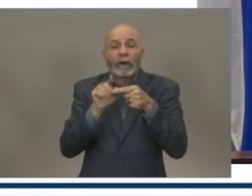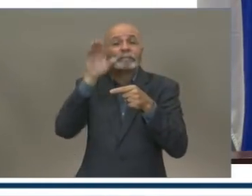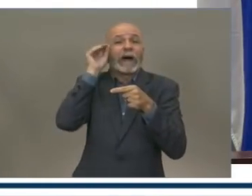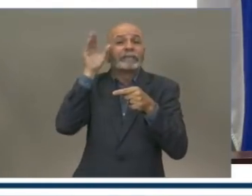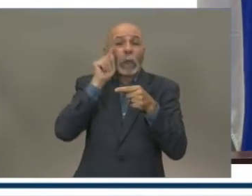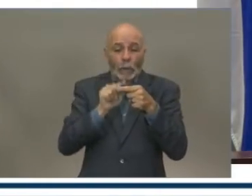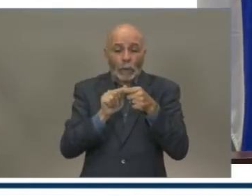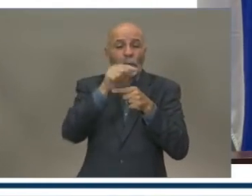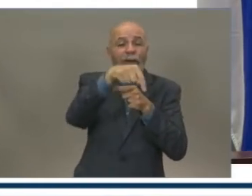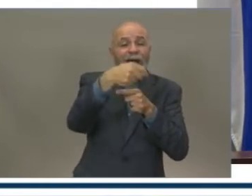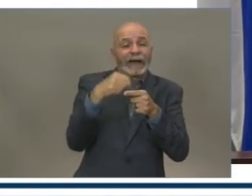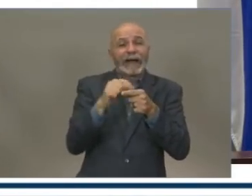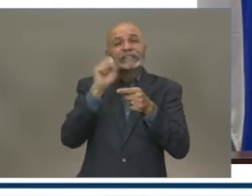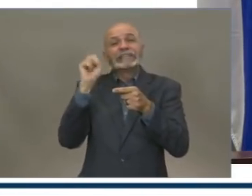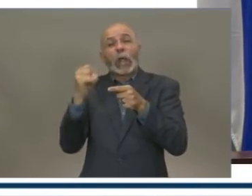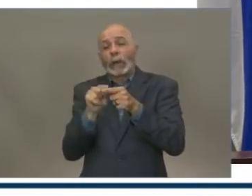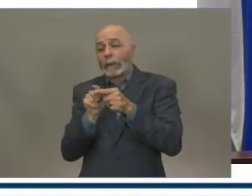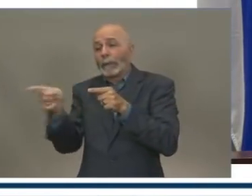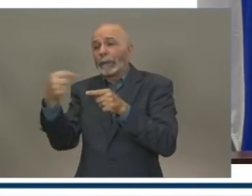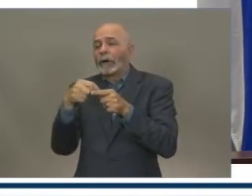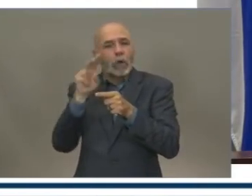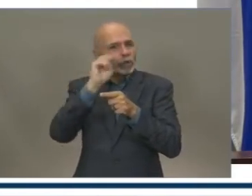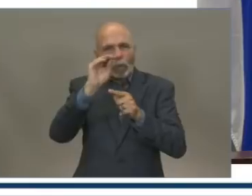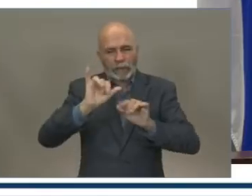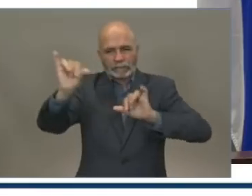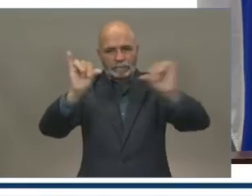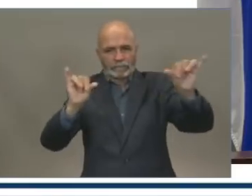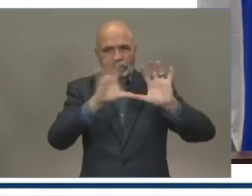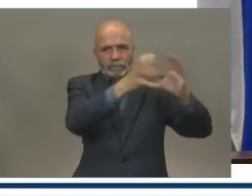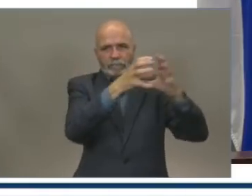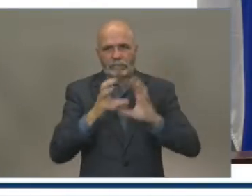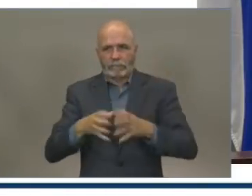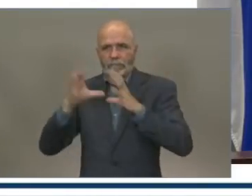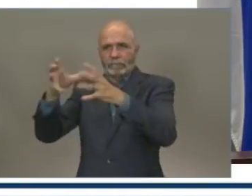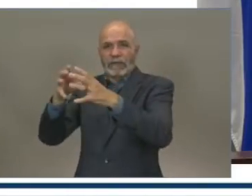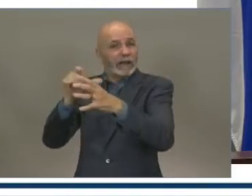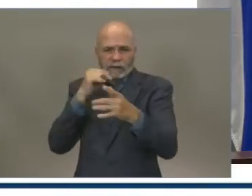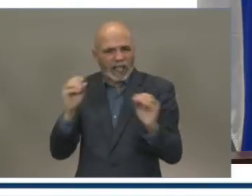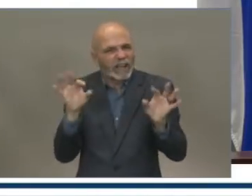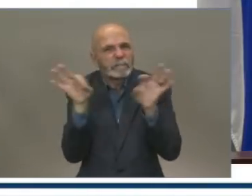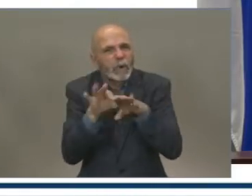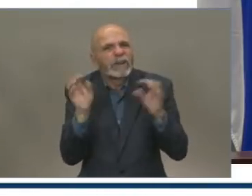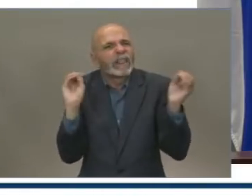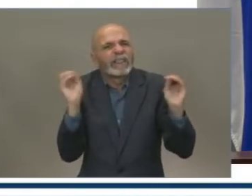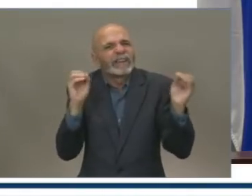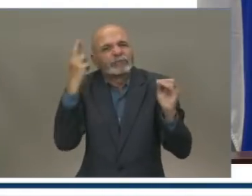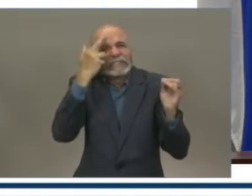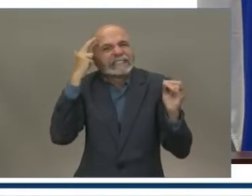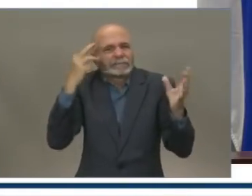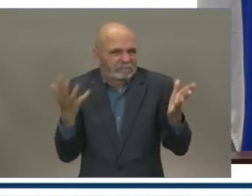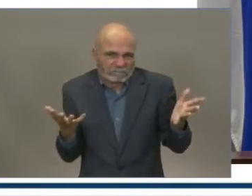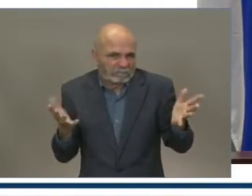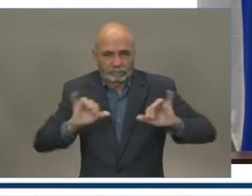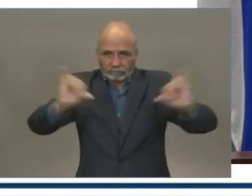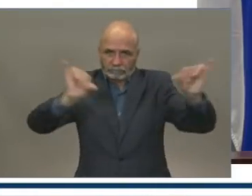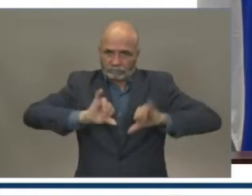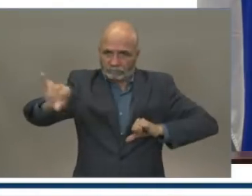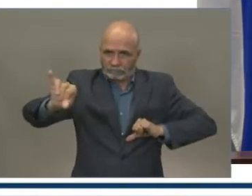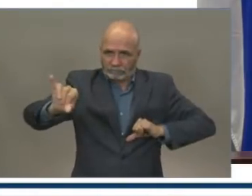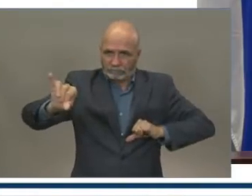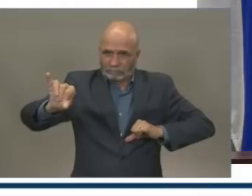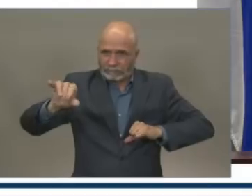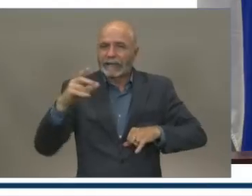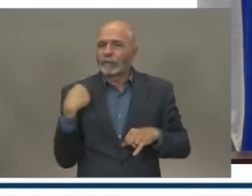to respect the public health recommendations from New Brunswick Public Health, and to pay attention and in